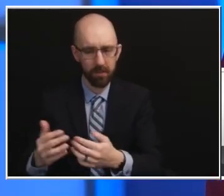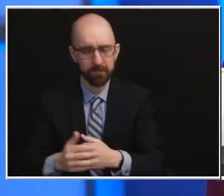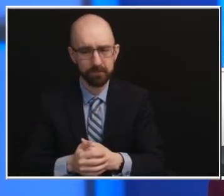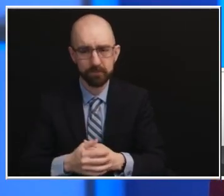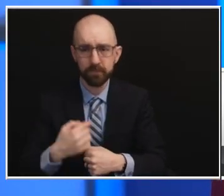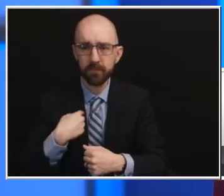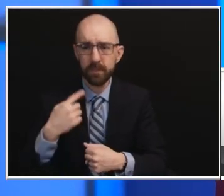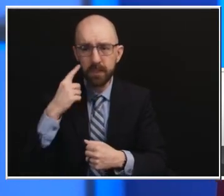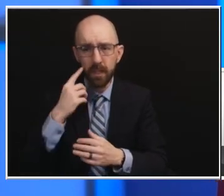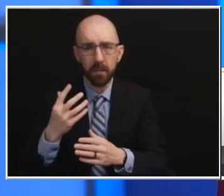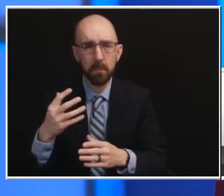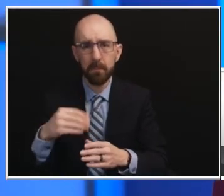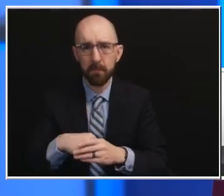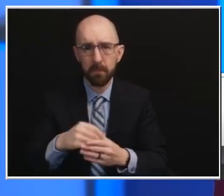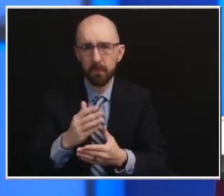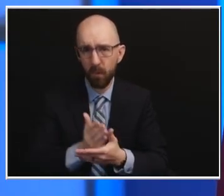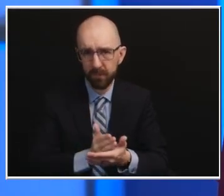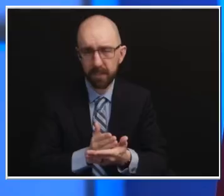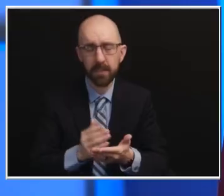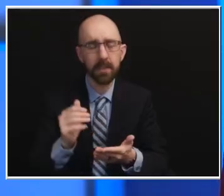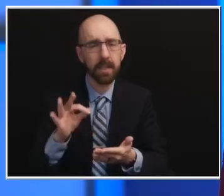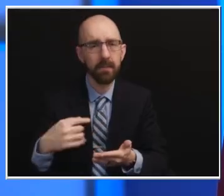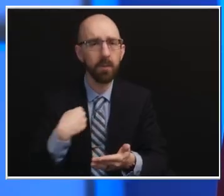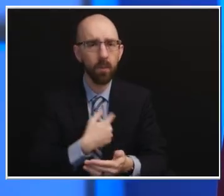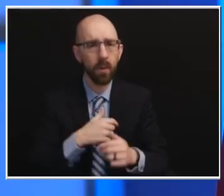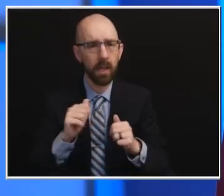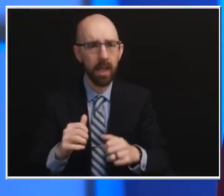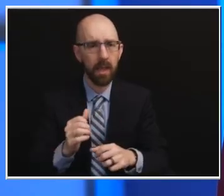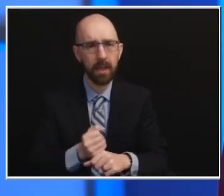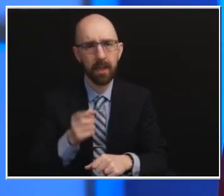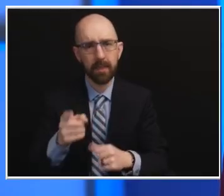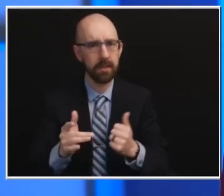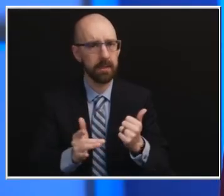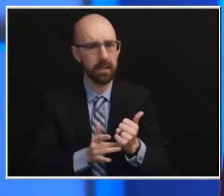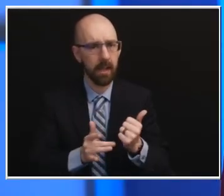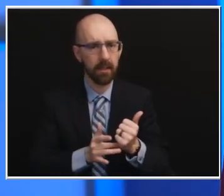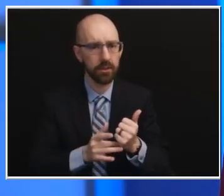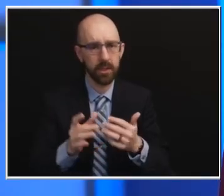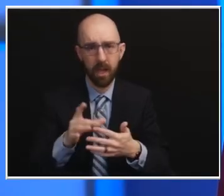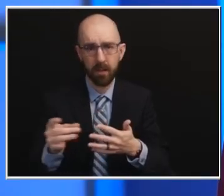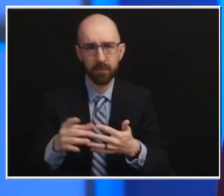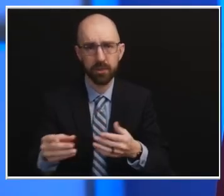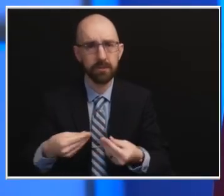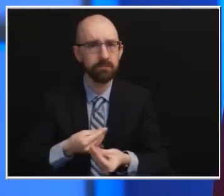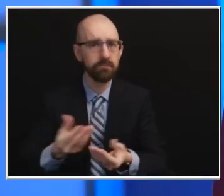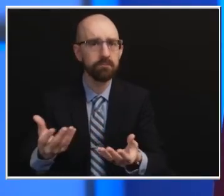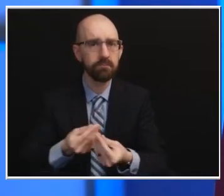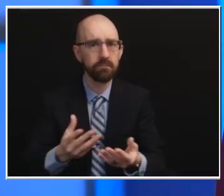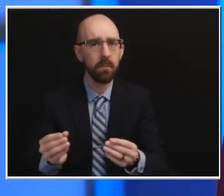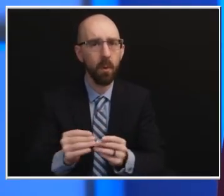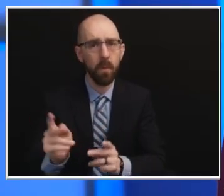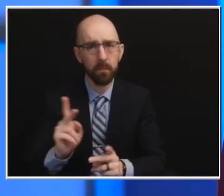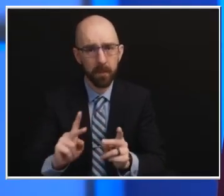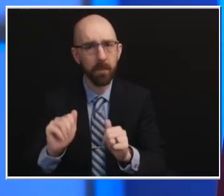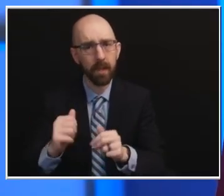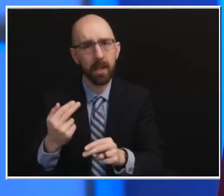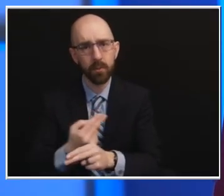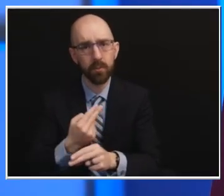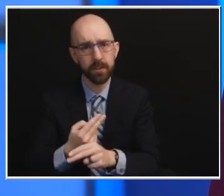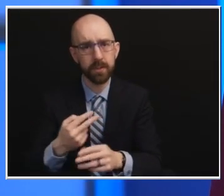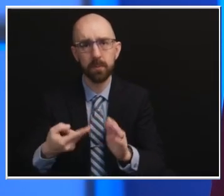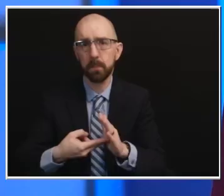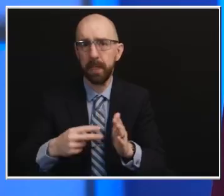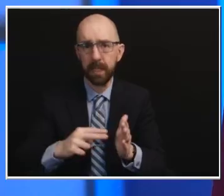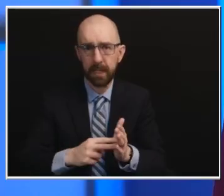it is if we can get this technology option to more people that can use it meaningfully, that can help